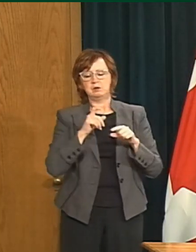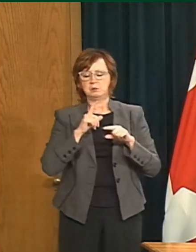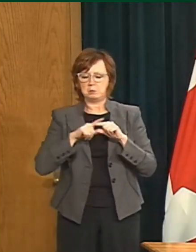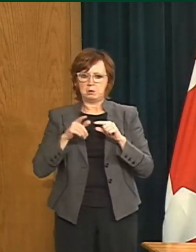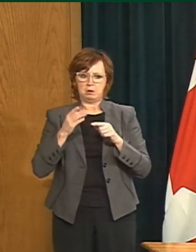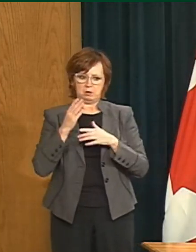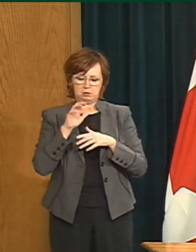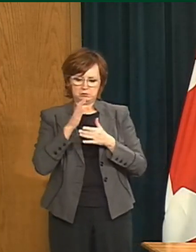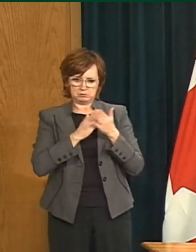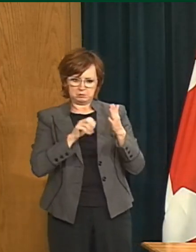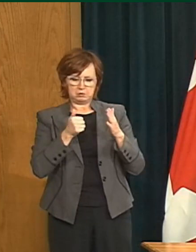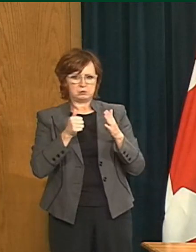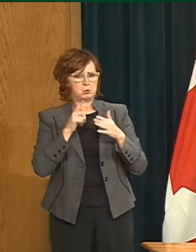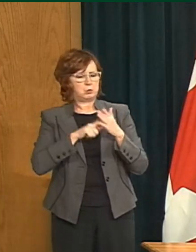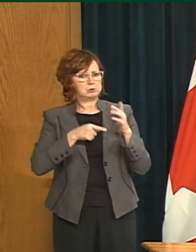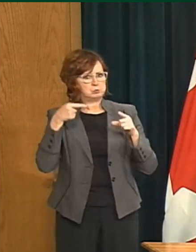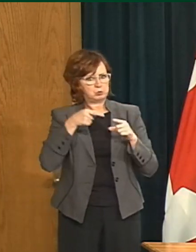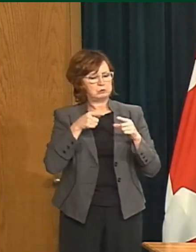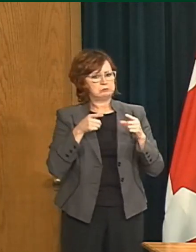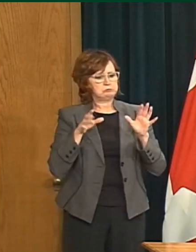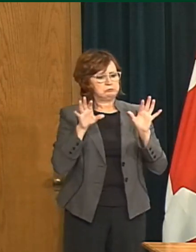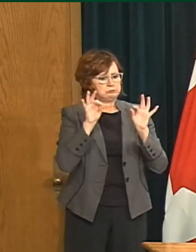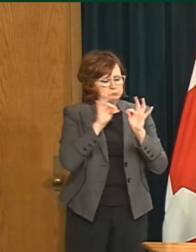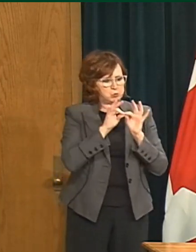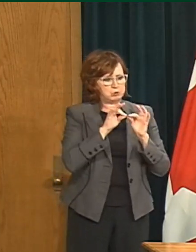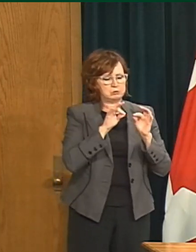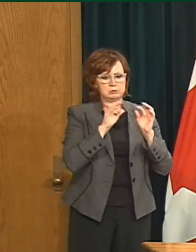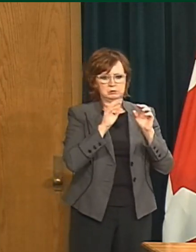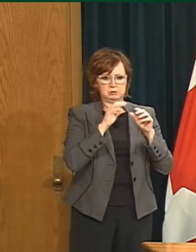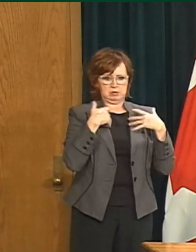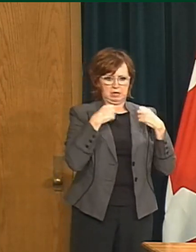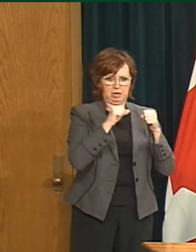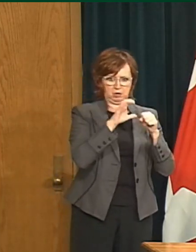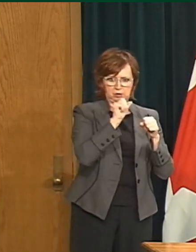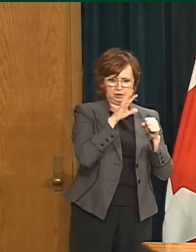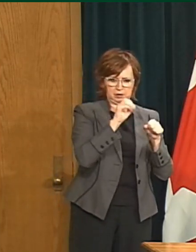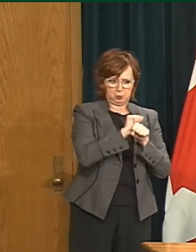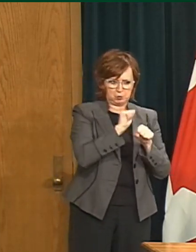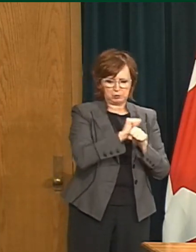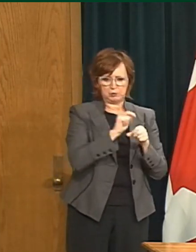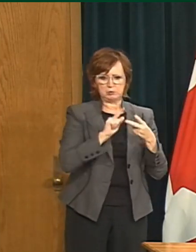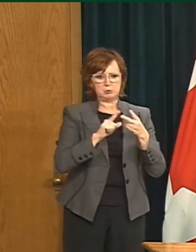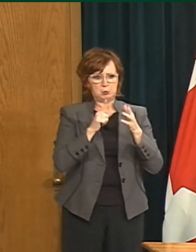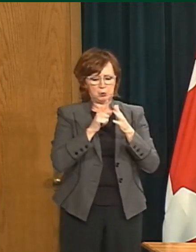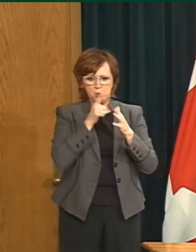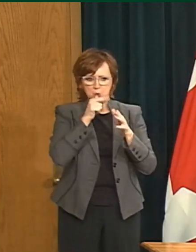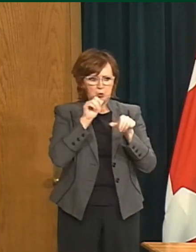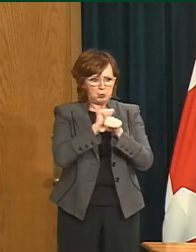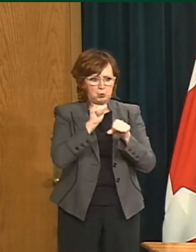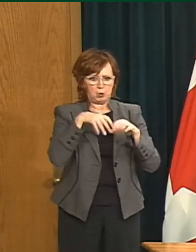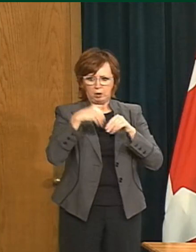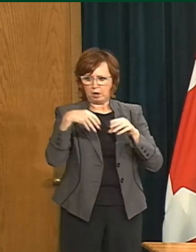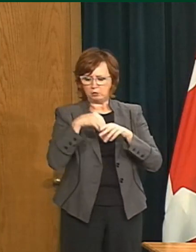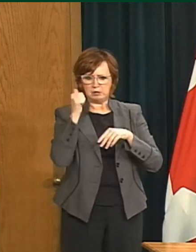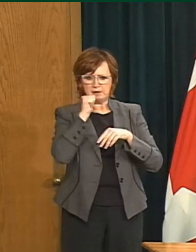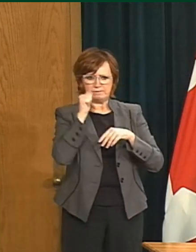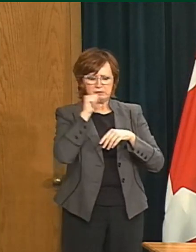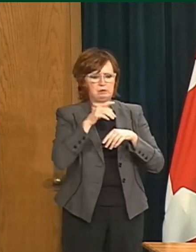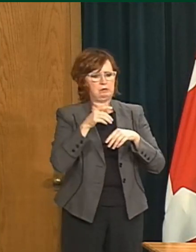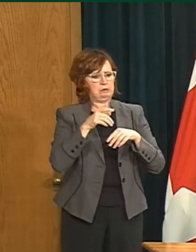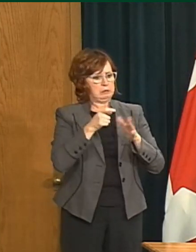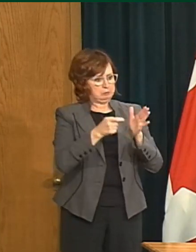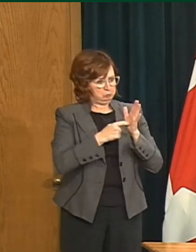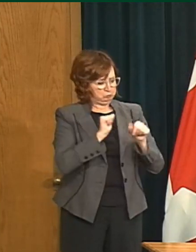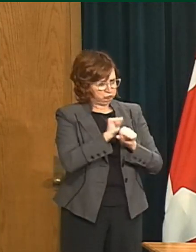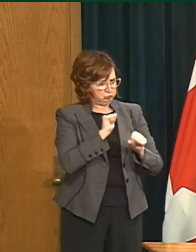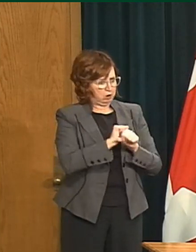that healthcare workers, other essential workers, put themselves at risk by providing essential services, and they obviously have